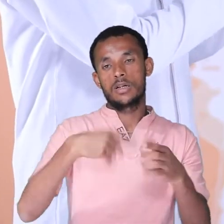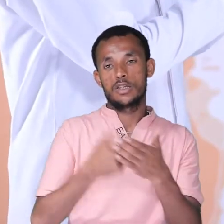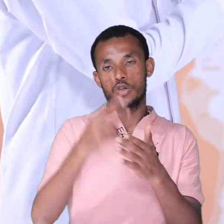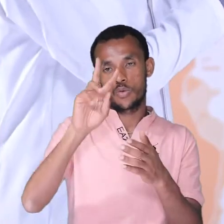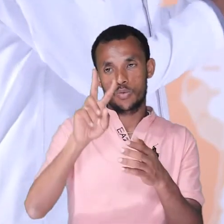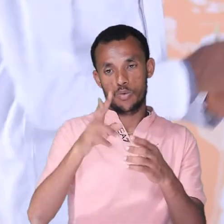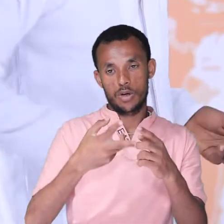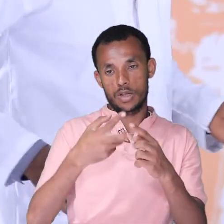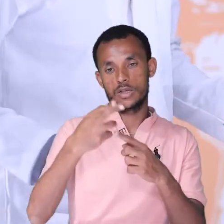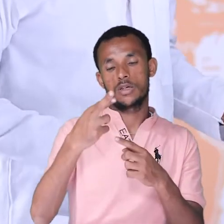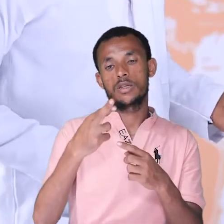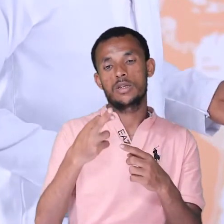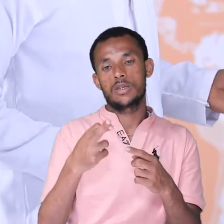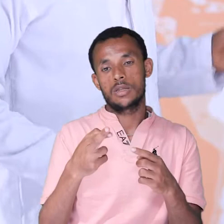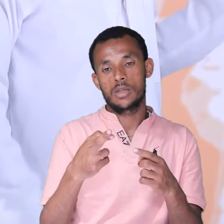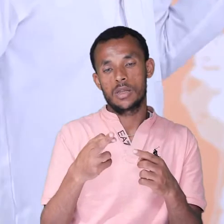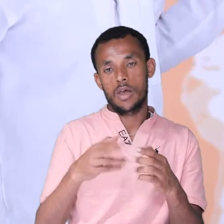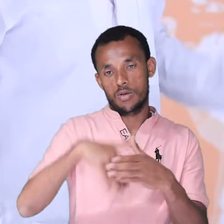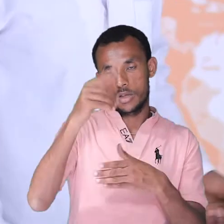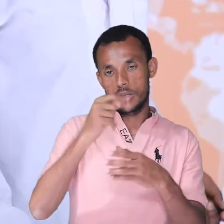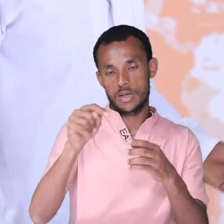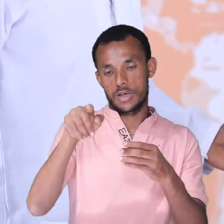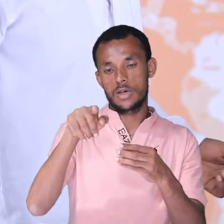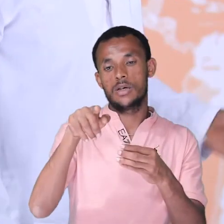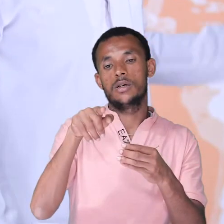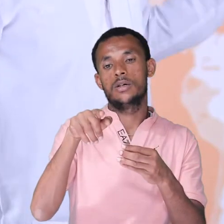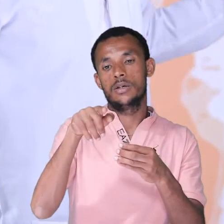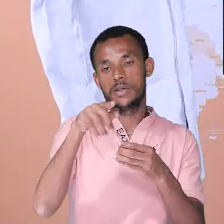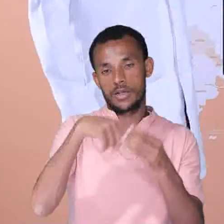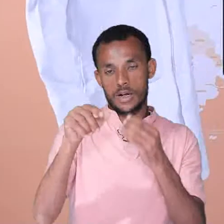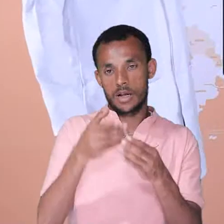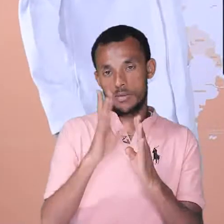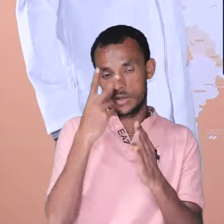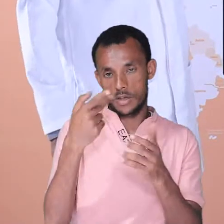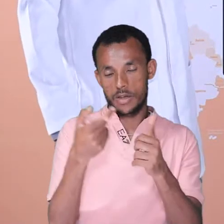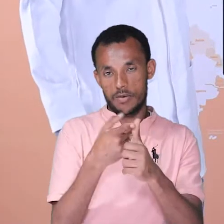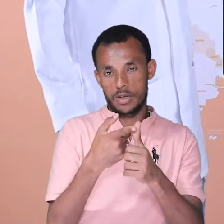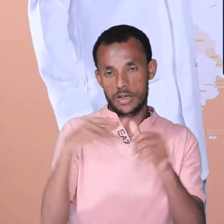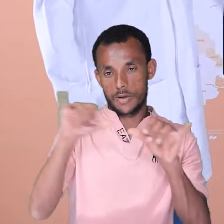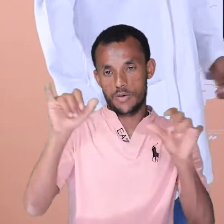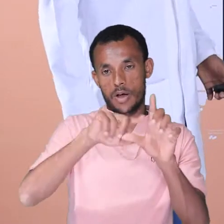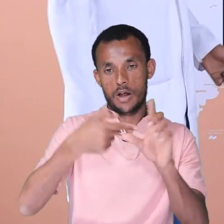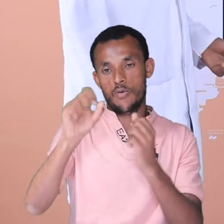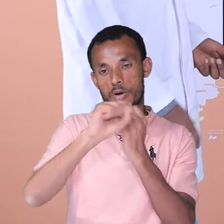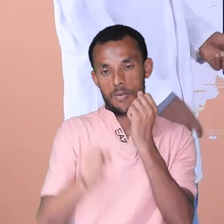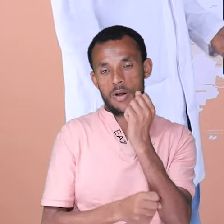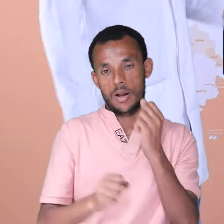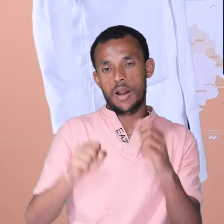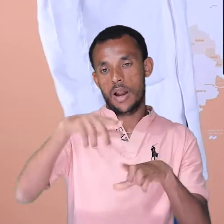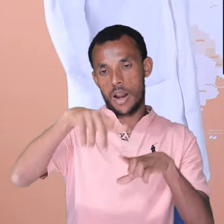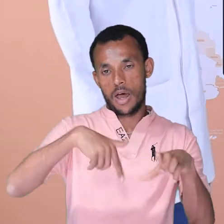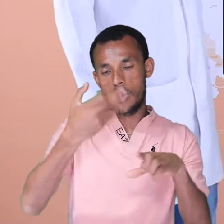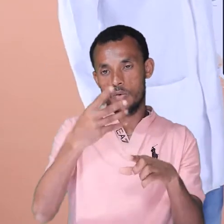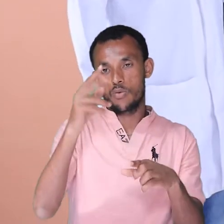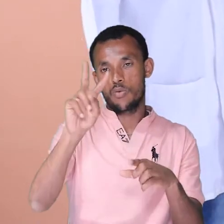intersecting lines outside a circle. Let me see the first theorem here. The measure of the angle formed by lines of